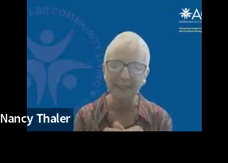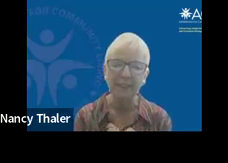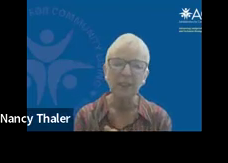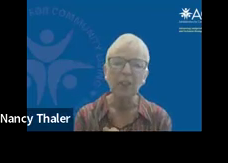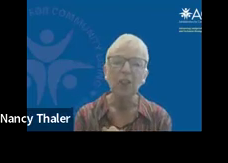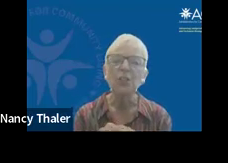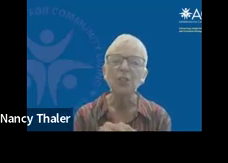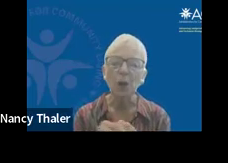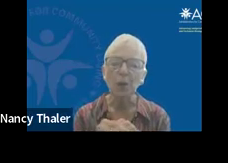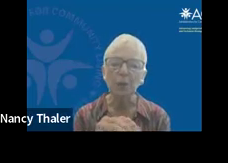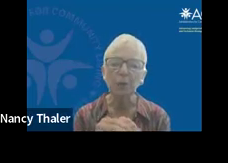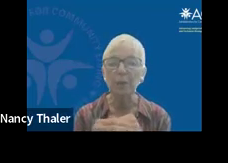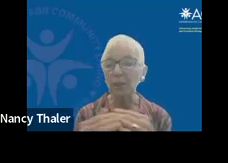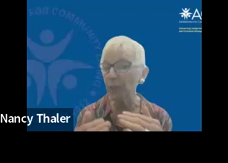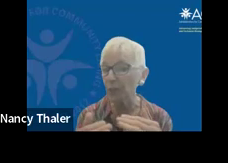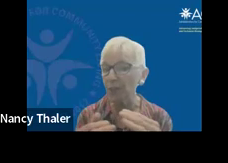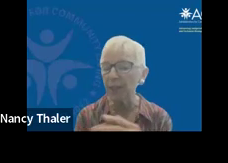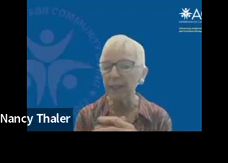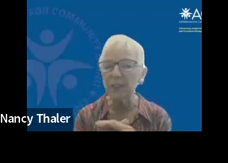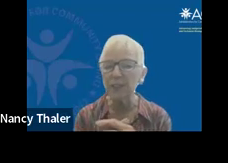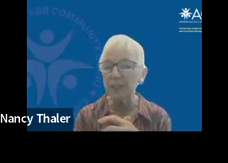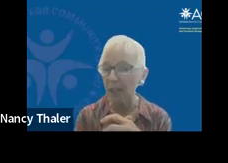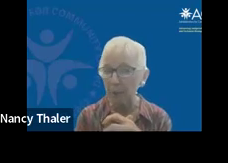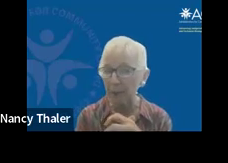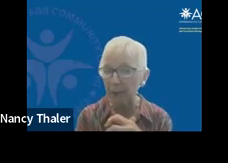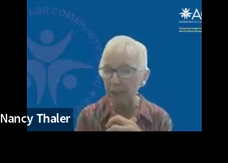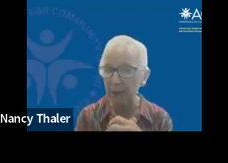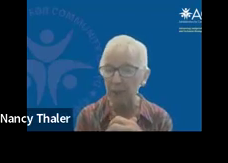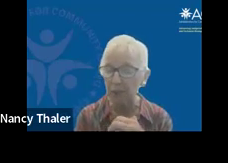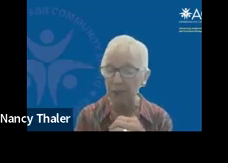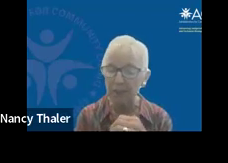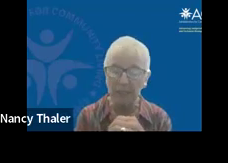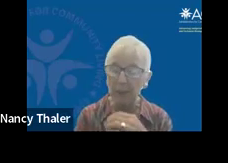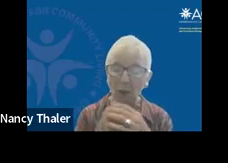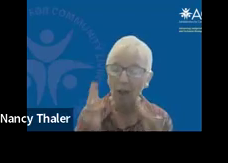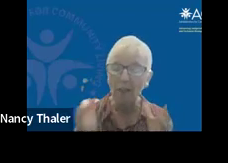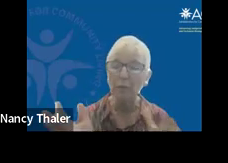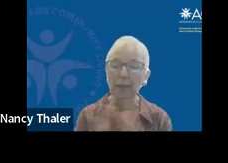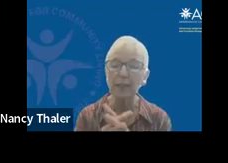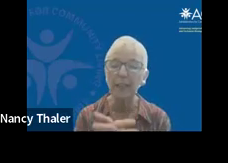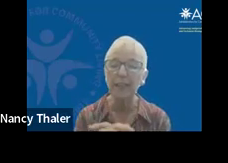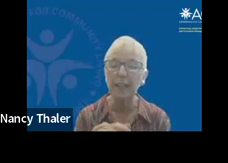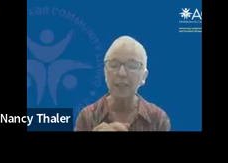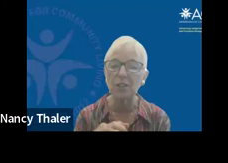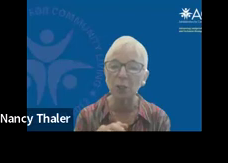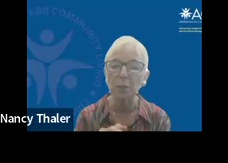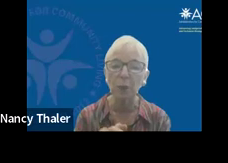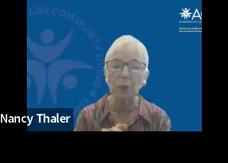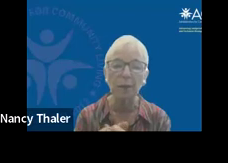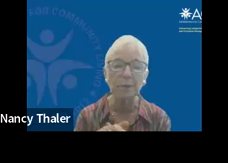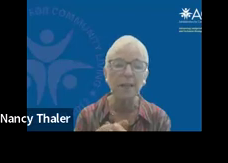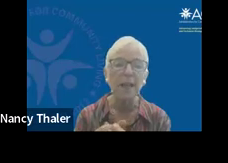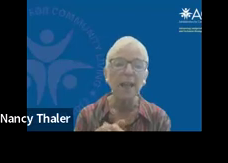in. So the first thing is not about HCBS services, it's about all of Medicaid and